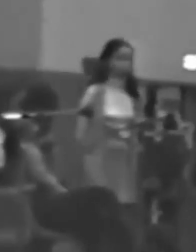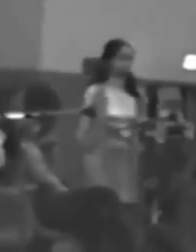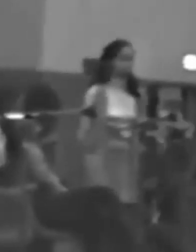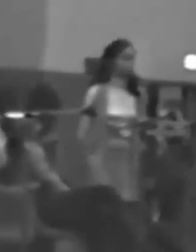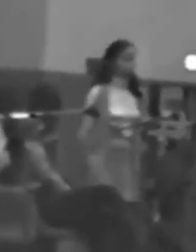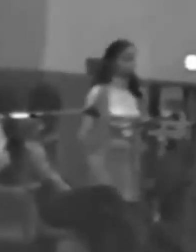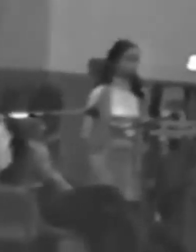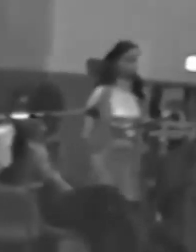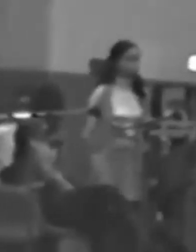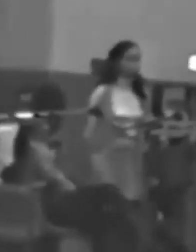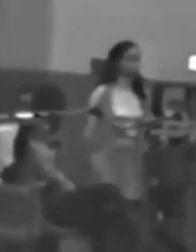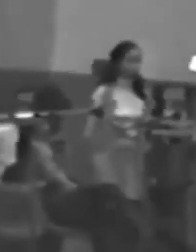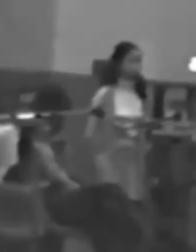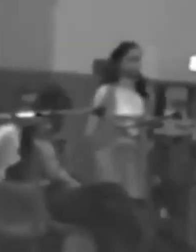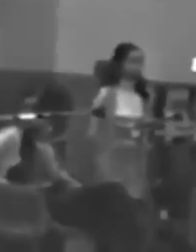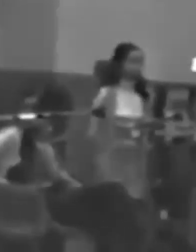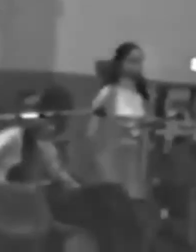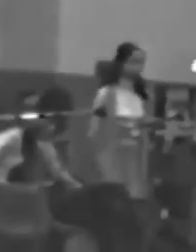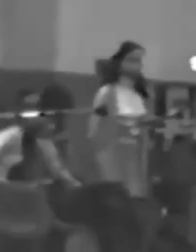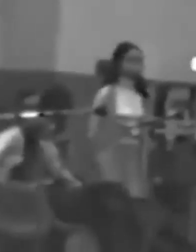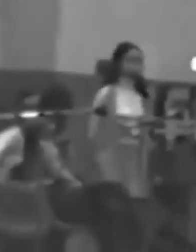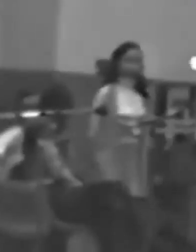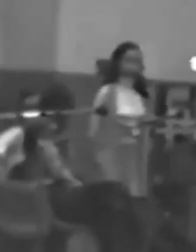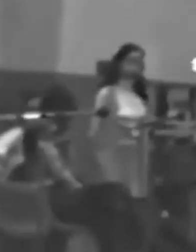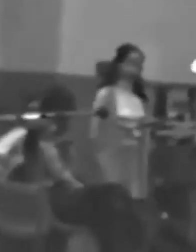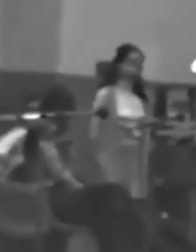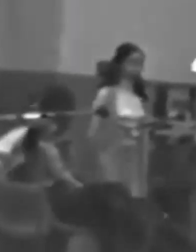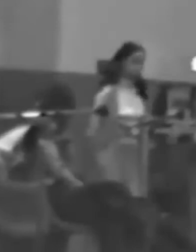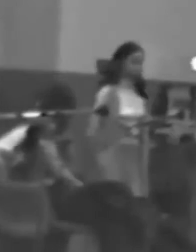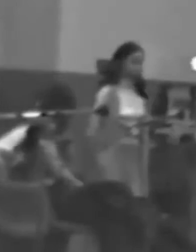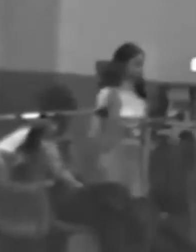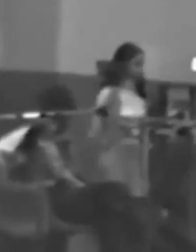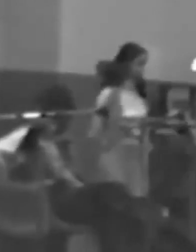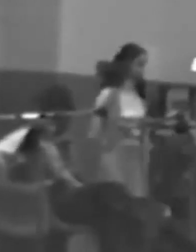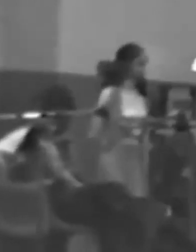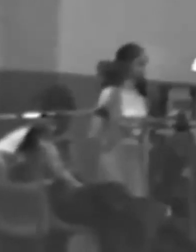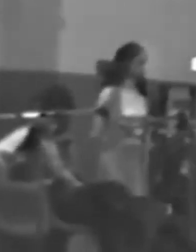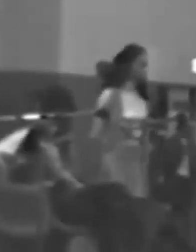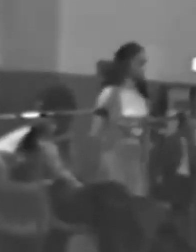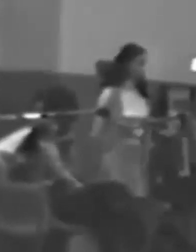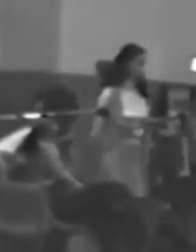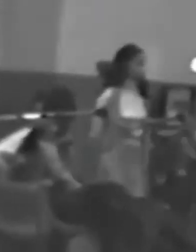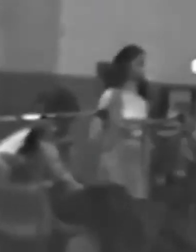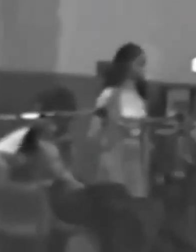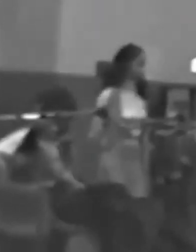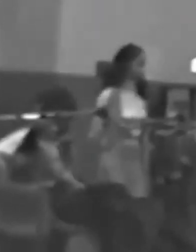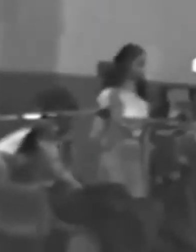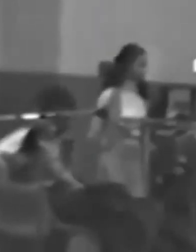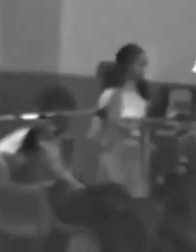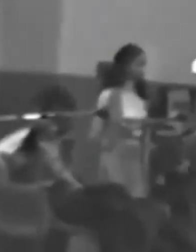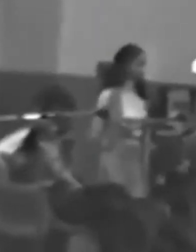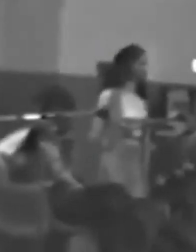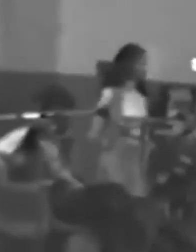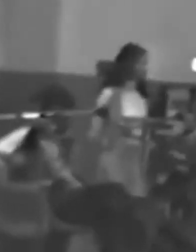too many people would disagree that there was indeed a lot of racism in Tricky Dick Nixon's